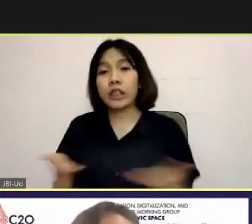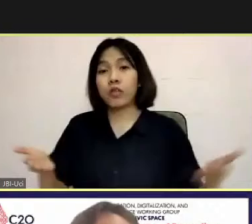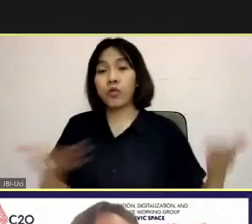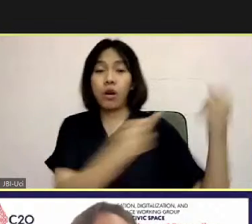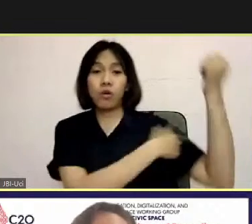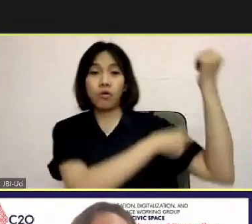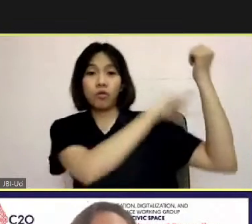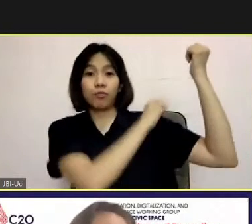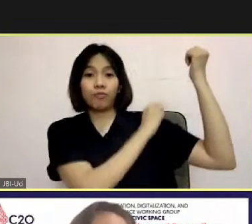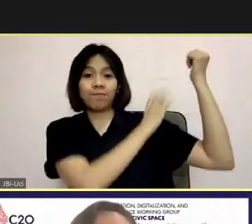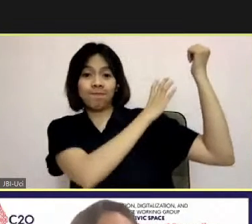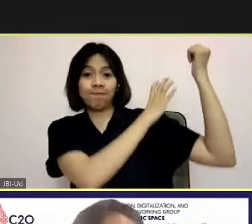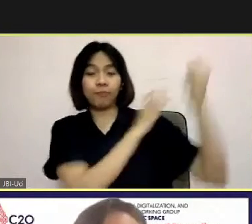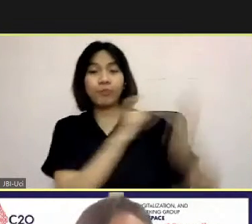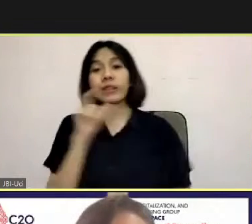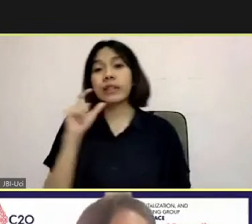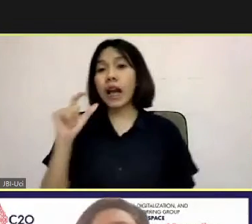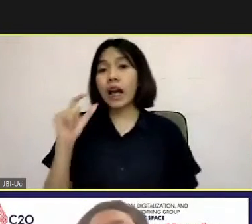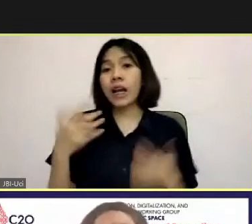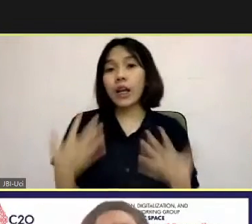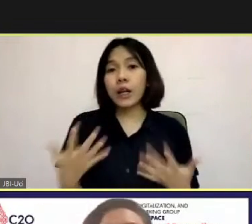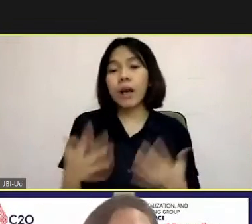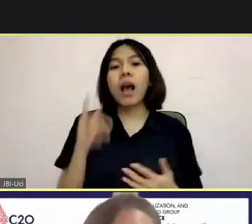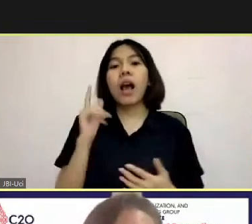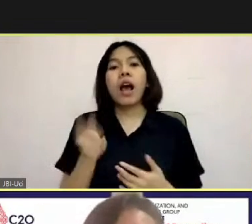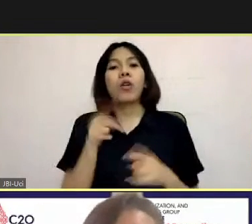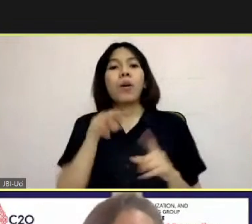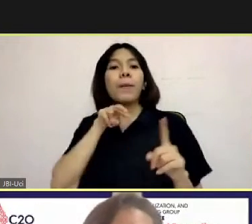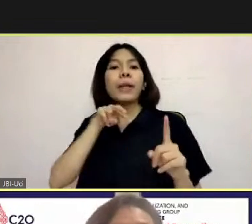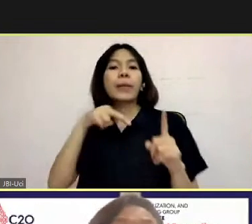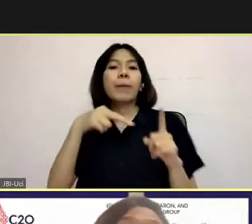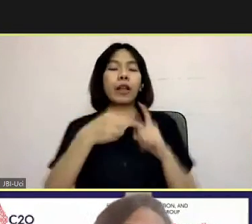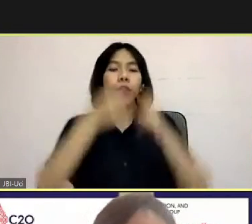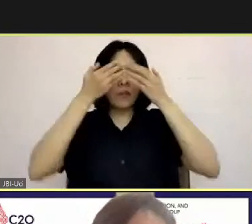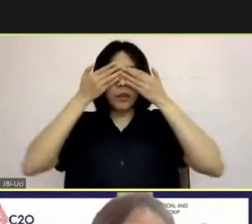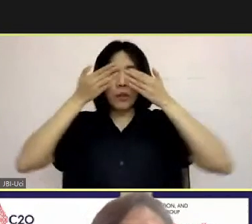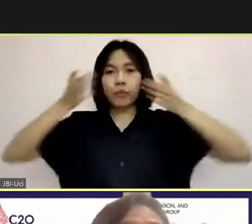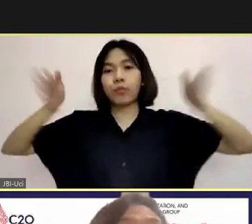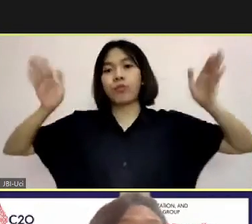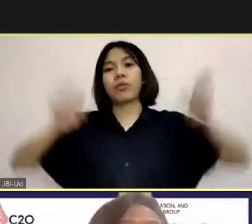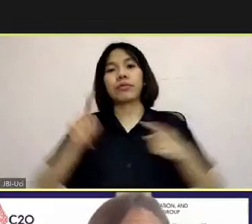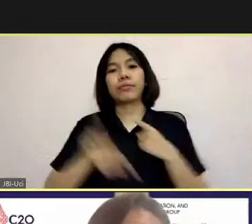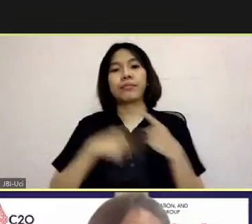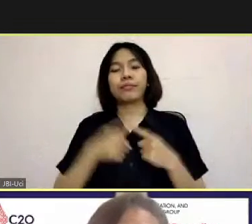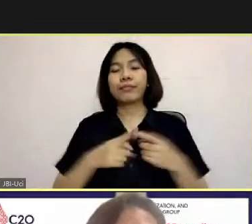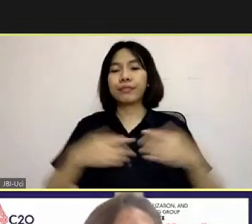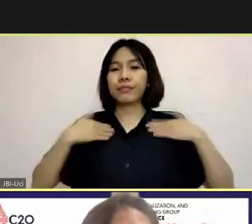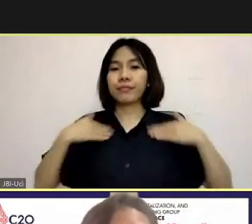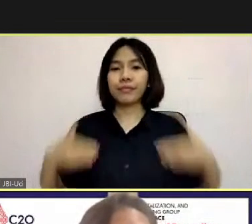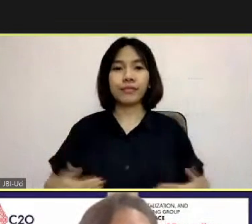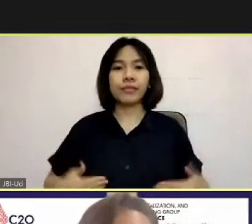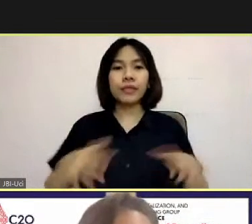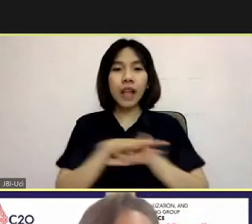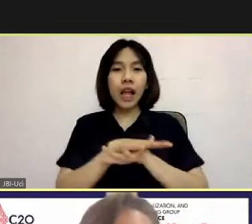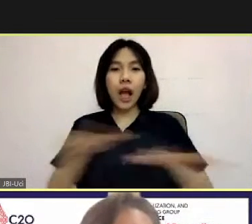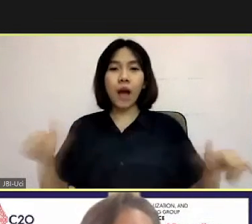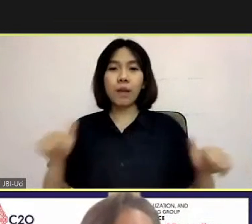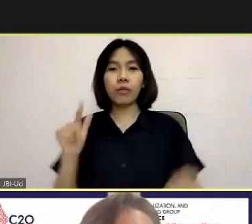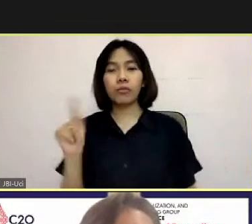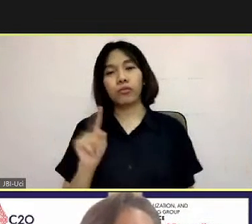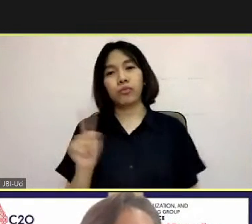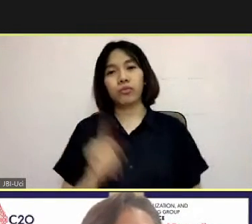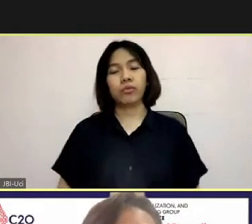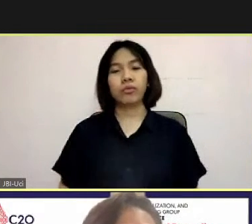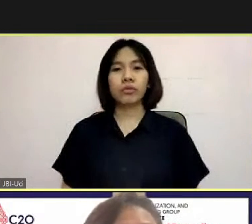are making the movement in environmental issues, so we have to see from many perspectives. Firstly, about the physical